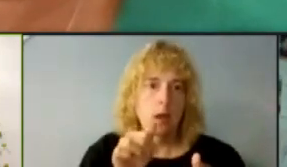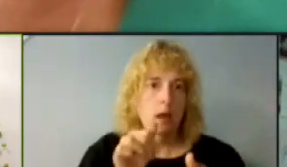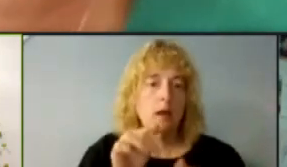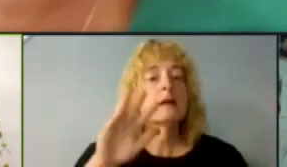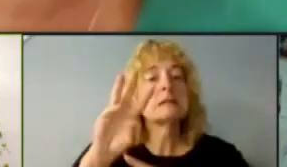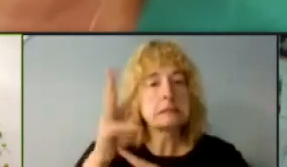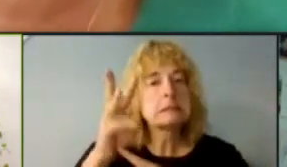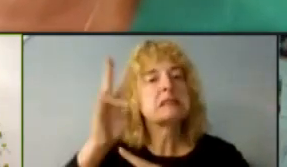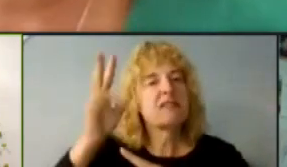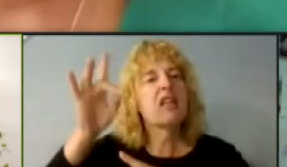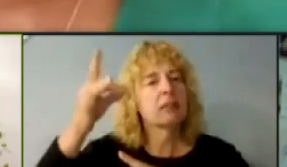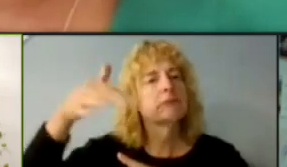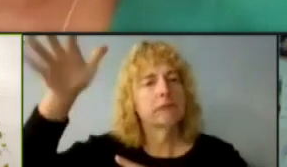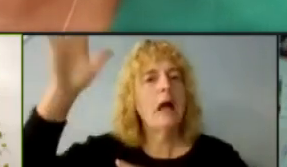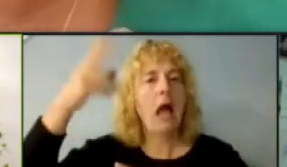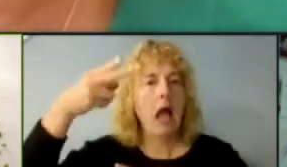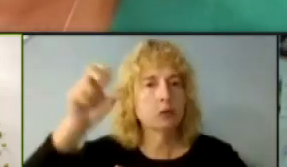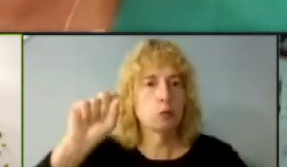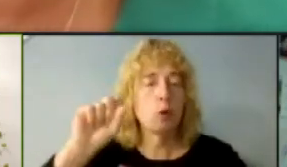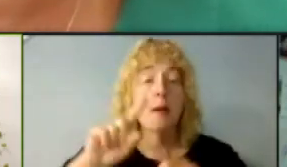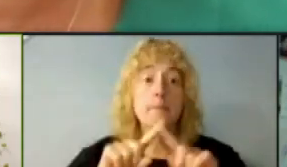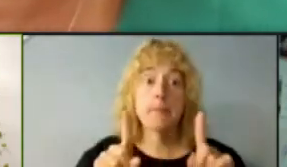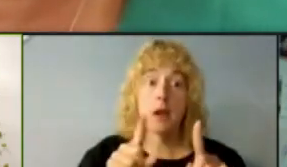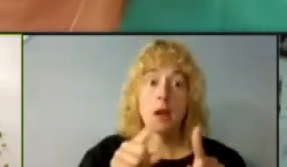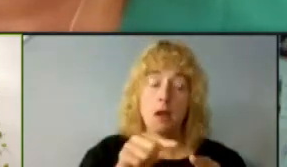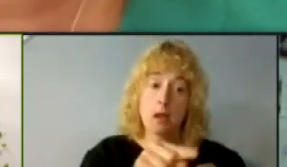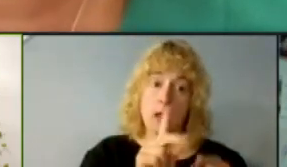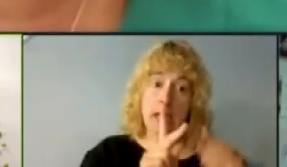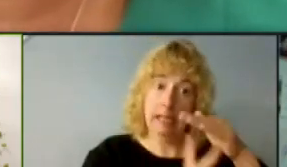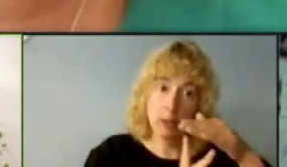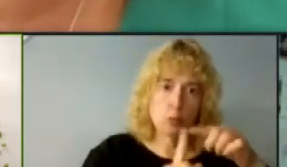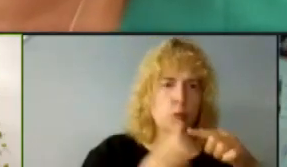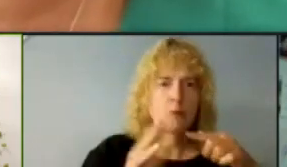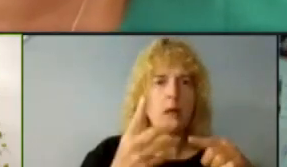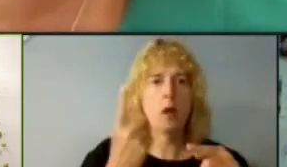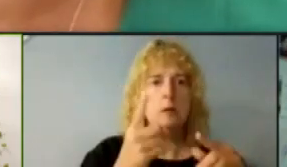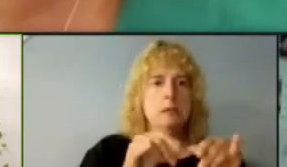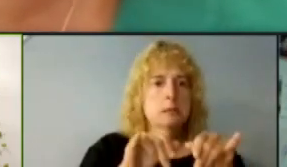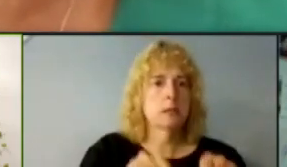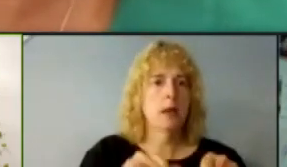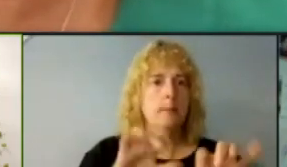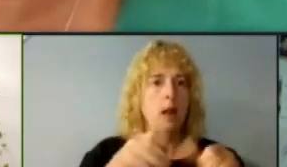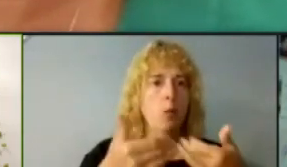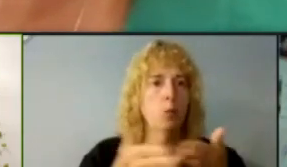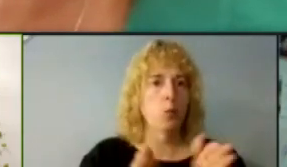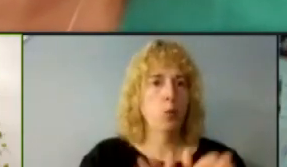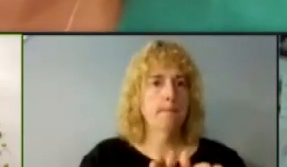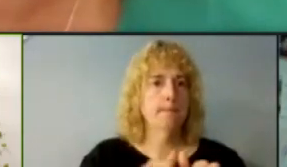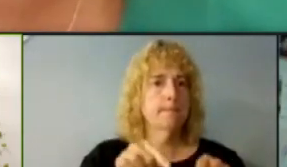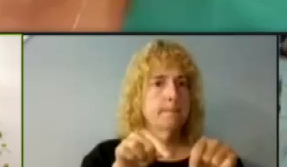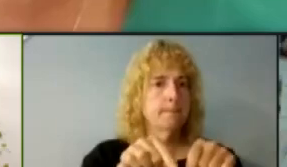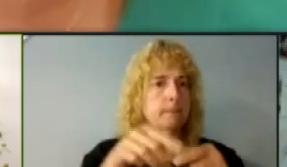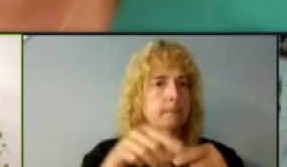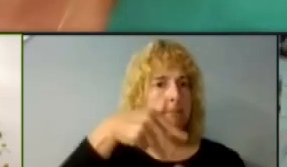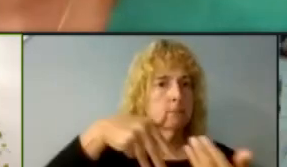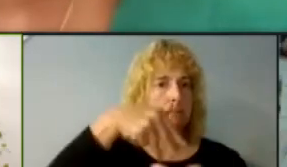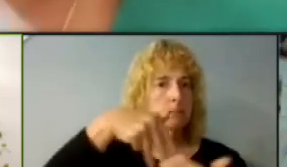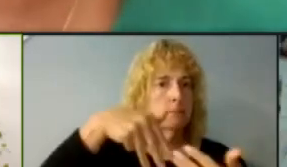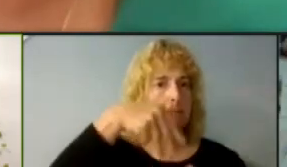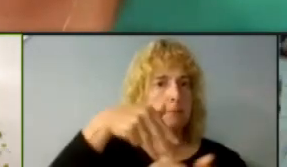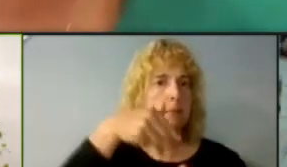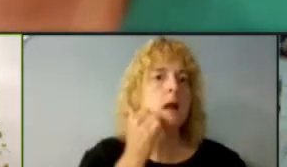wear masks and who should not. And I wholeheartedly believe that kids who are a little bit younger are going to spend most of the